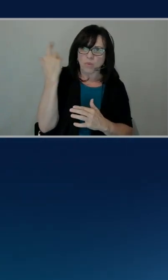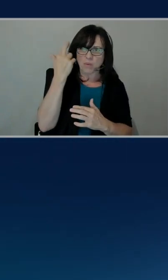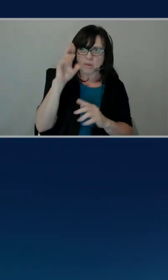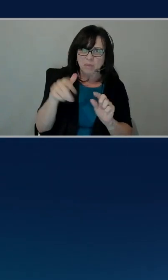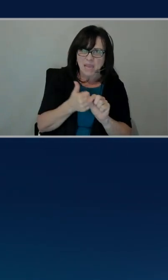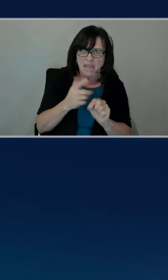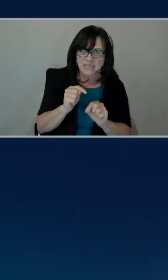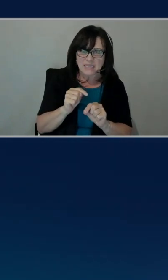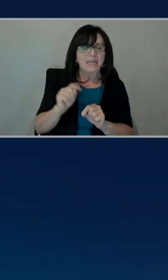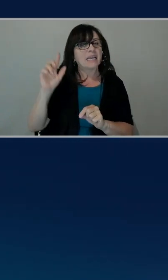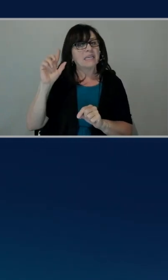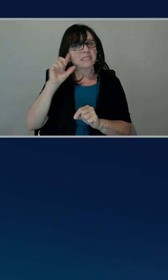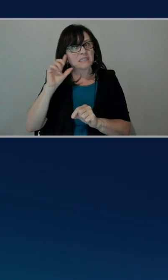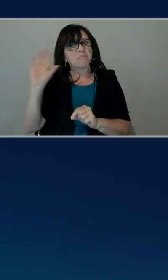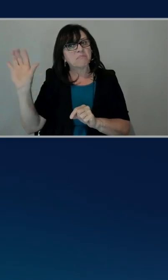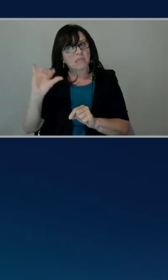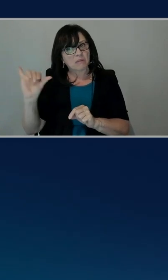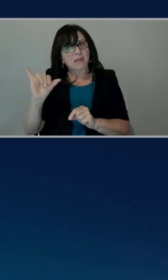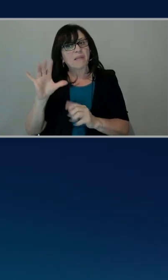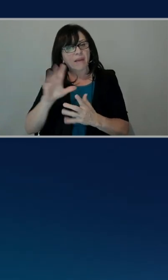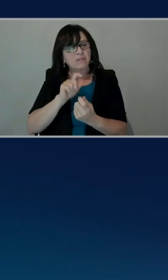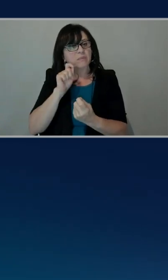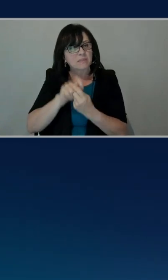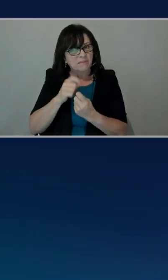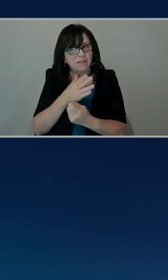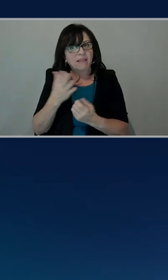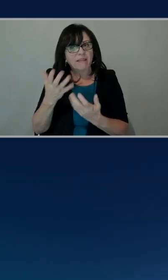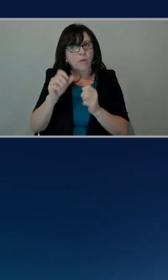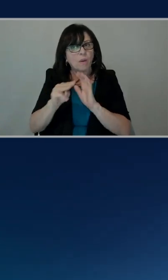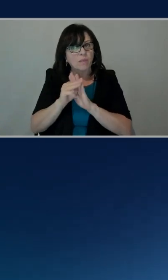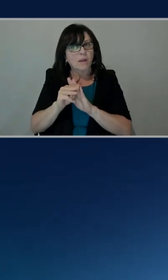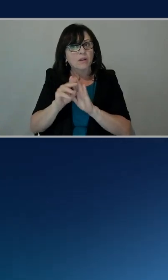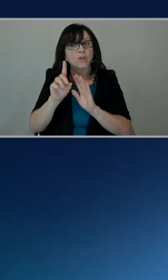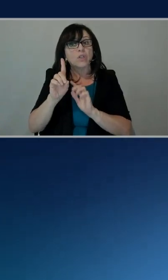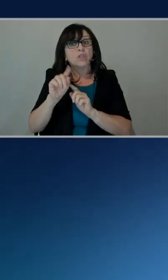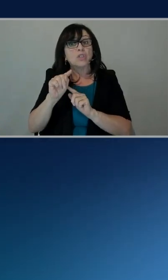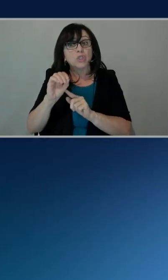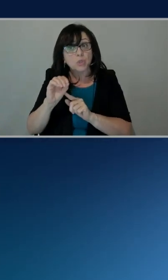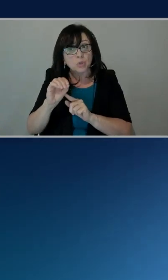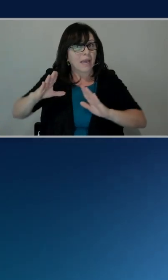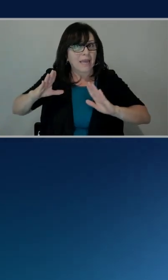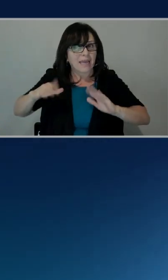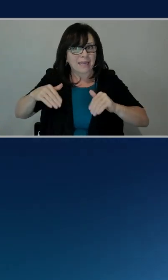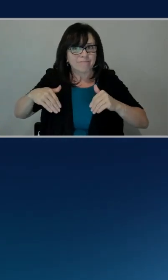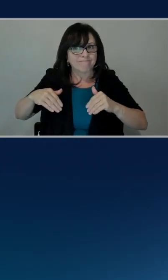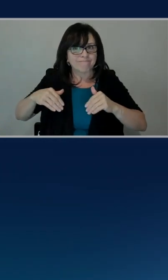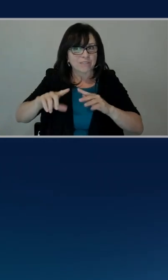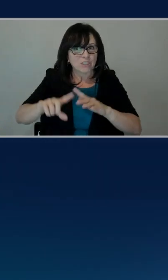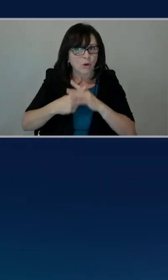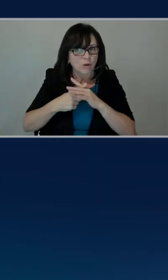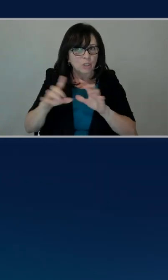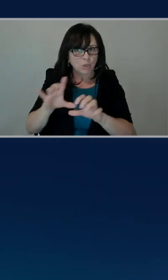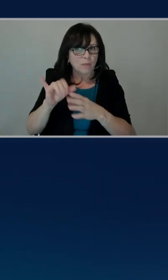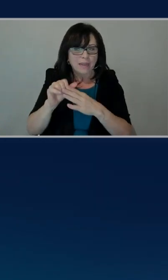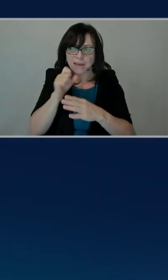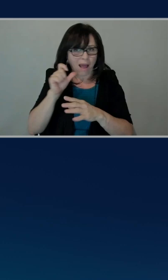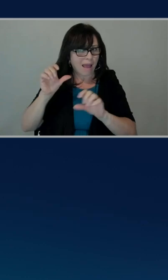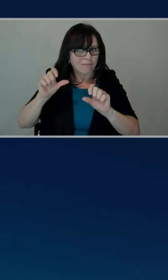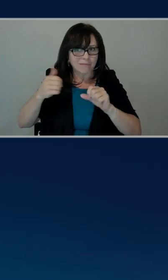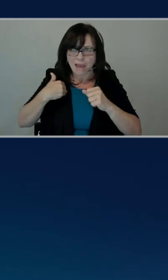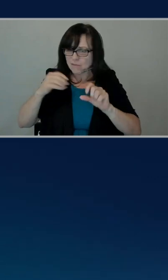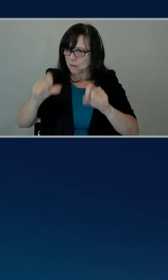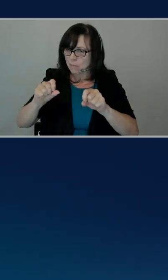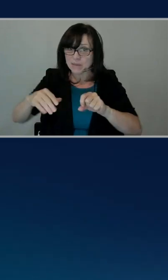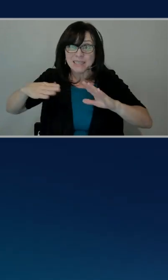very specific thing that they want the model to be able to do that it doesn't already have the capabilities to do. Exactly. So if you go back to that